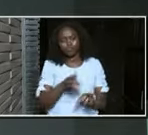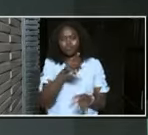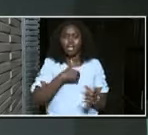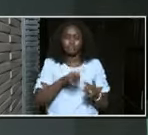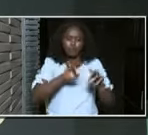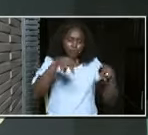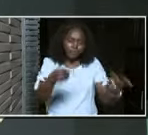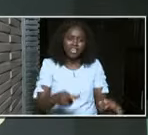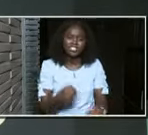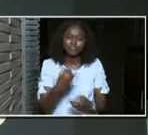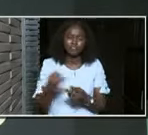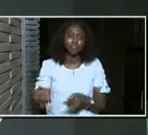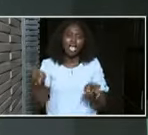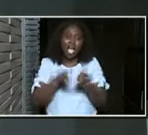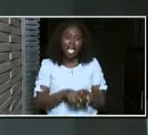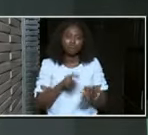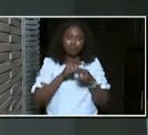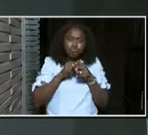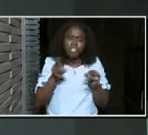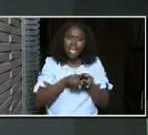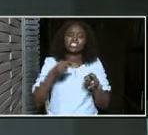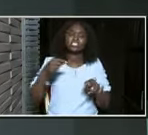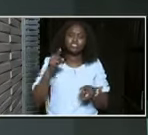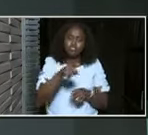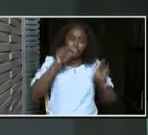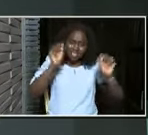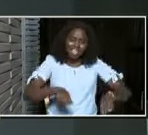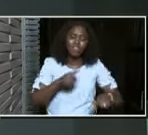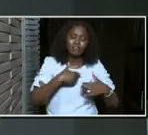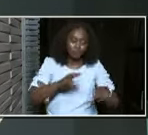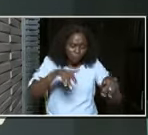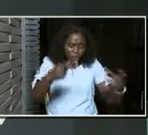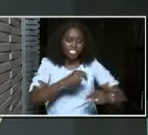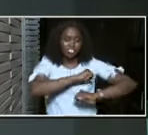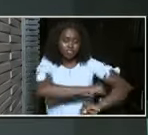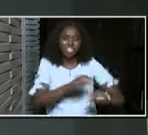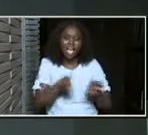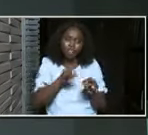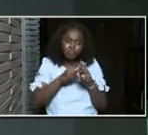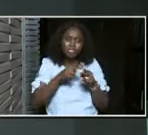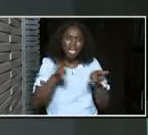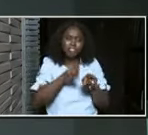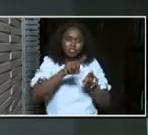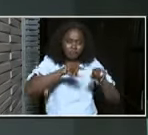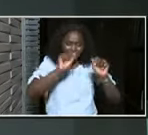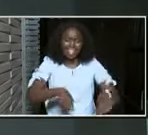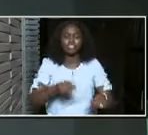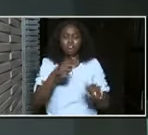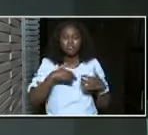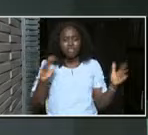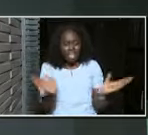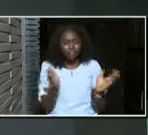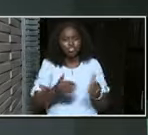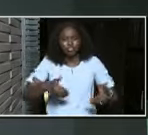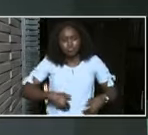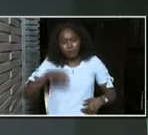infrastructure as soon as you can. You have to provide security as soon as you can. You have to encourage young men and